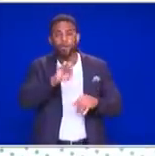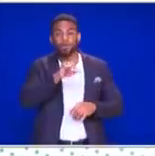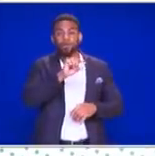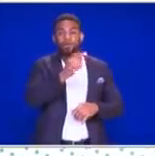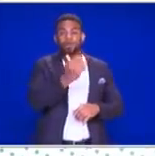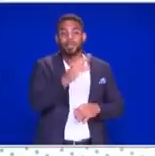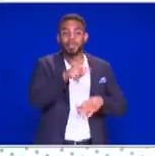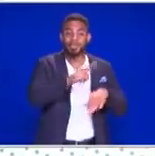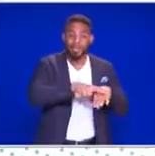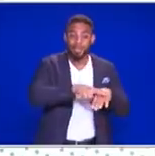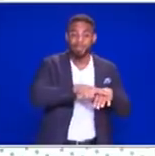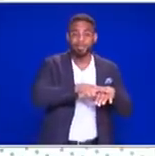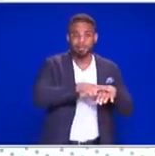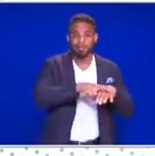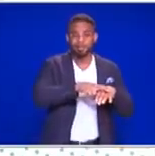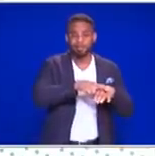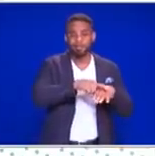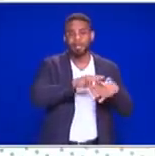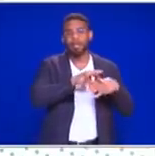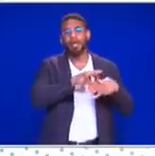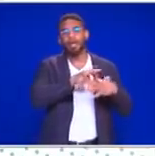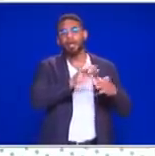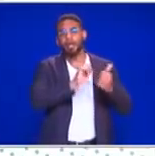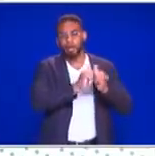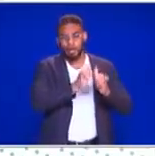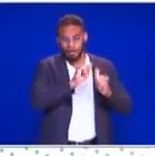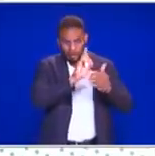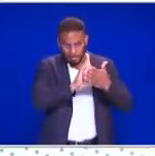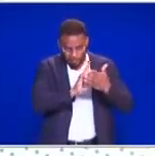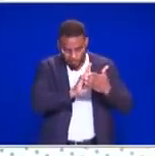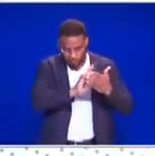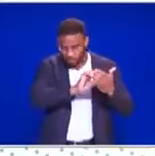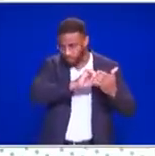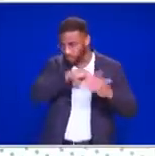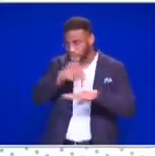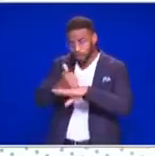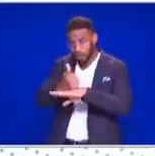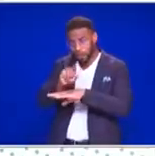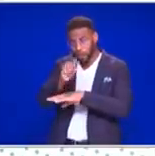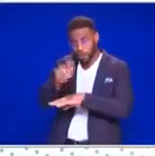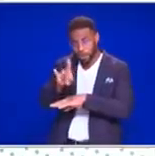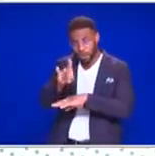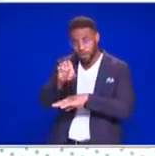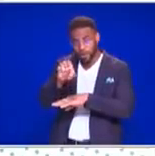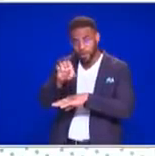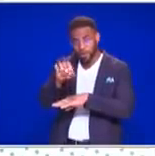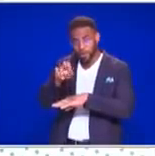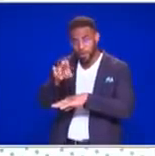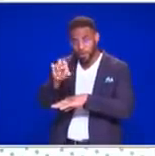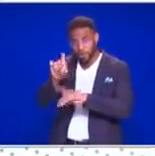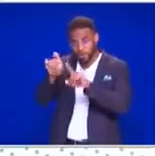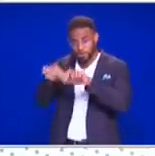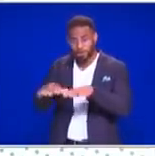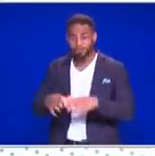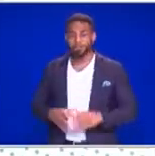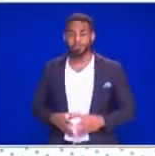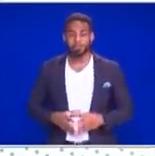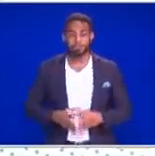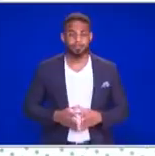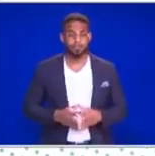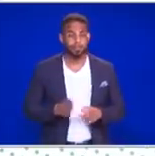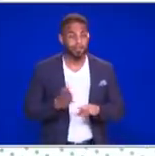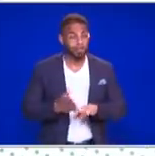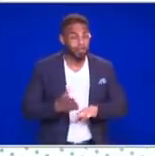2015 National Content Test, and the designs were implemented in the 2018 census test.